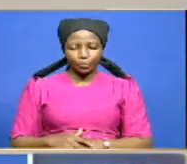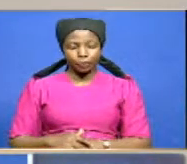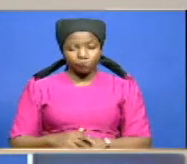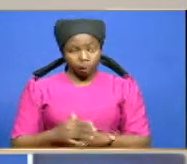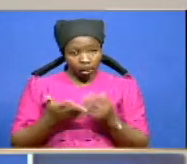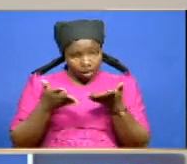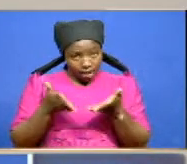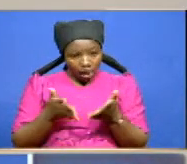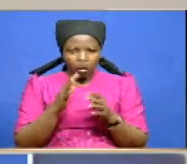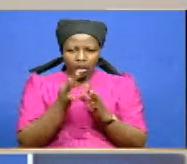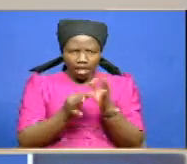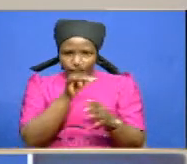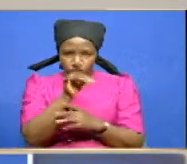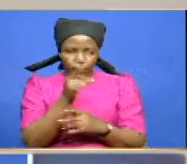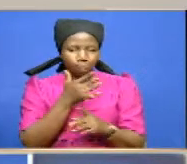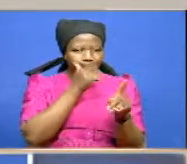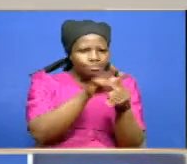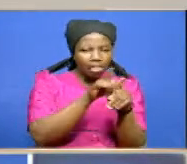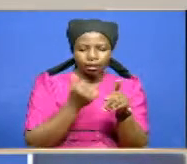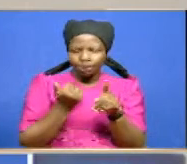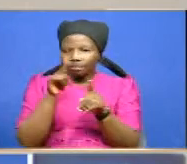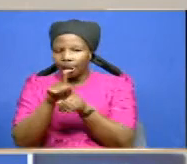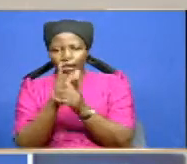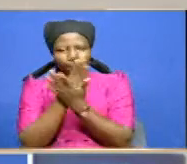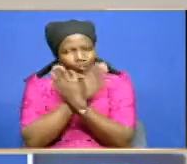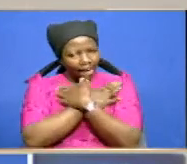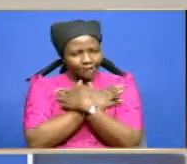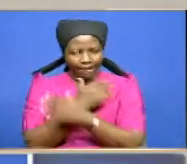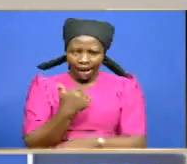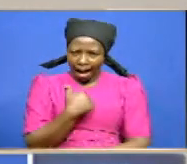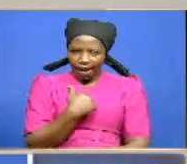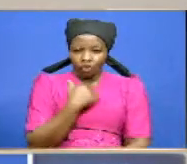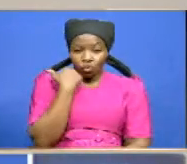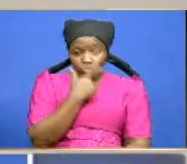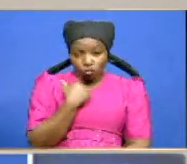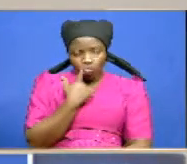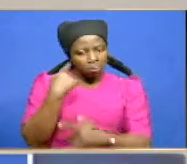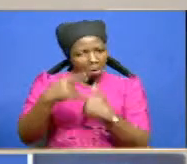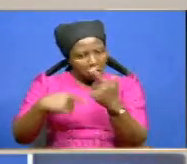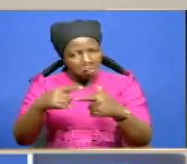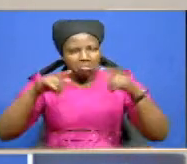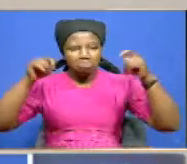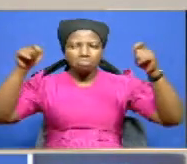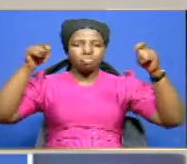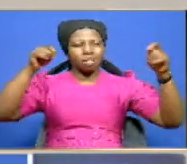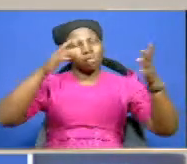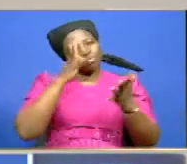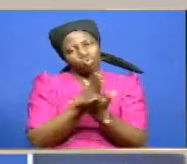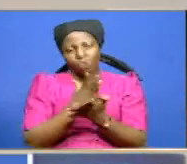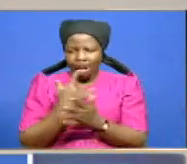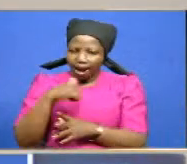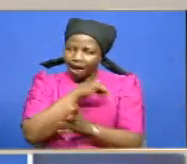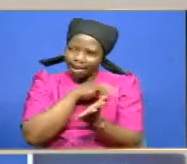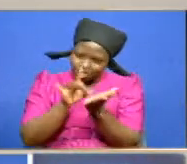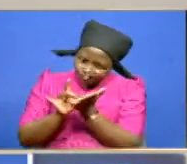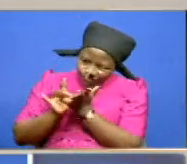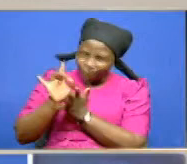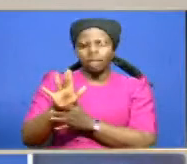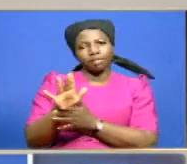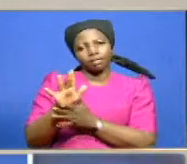So if you have a brother, sister, friend who will continue being on strike, obviously we shall remove them from the